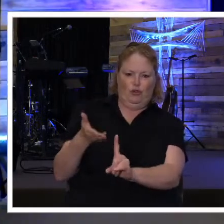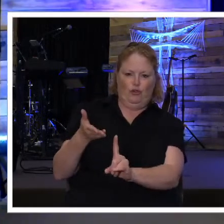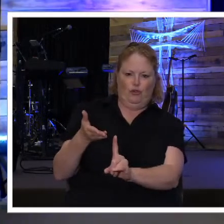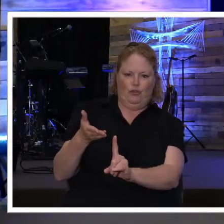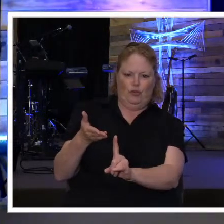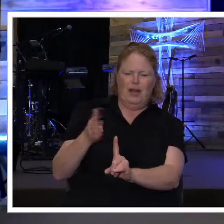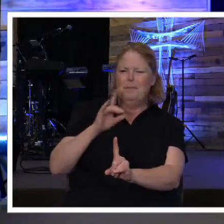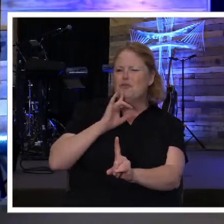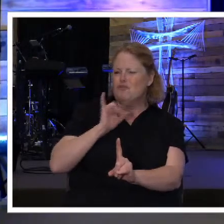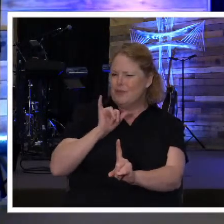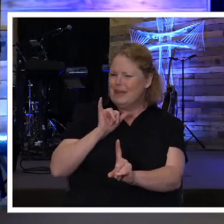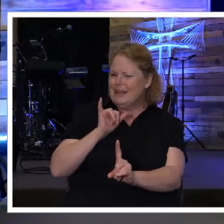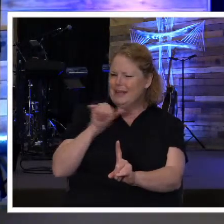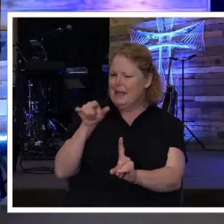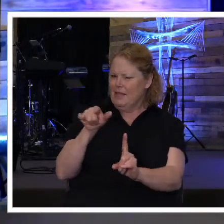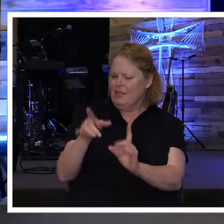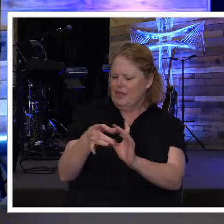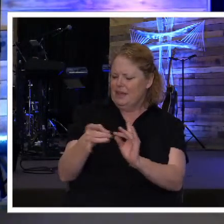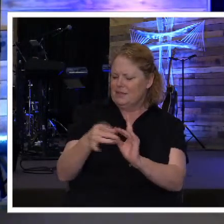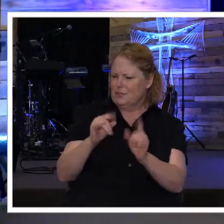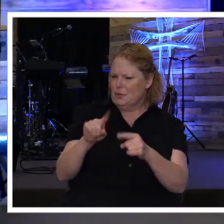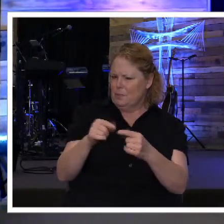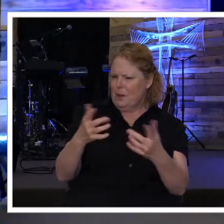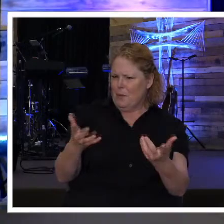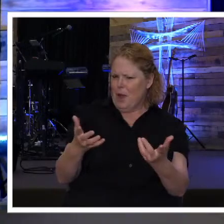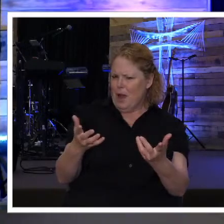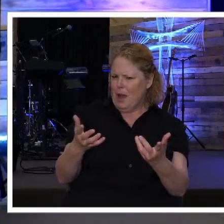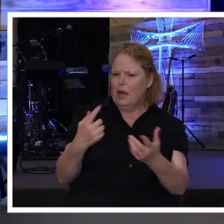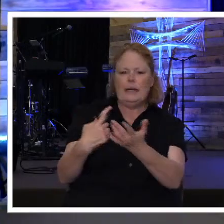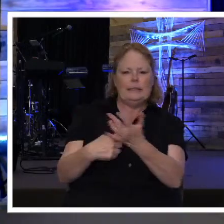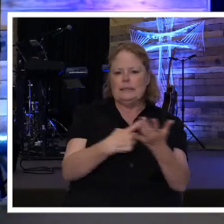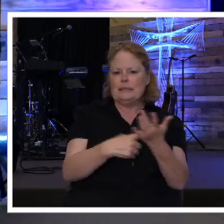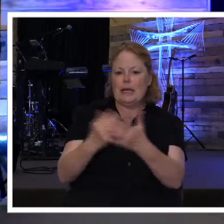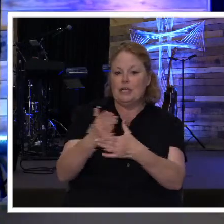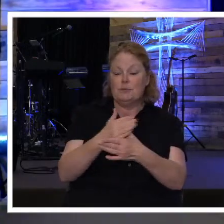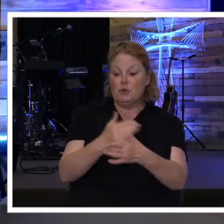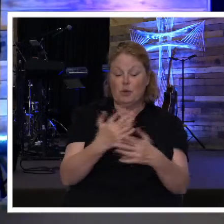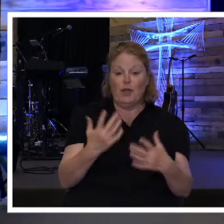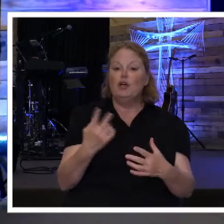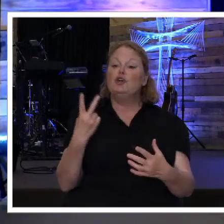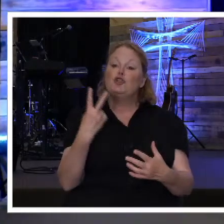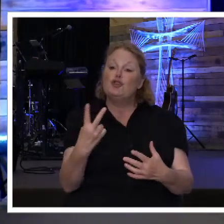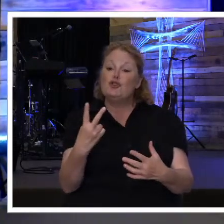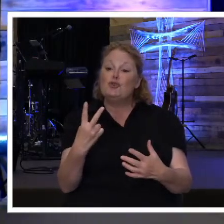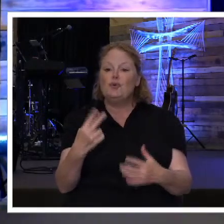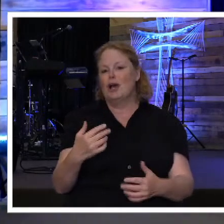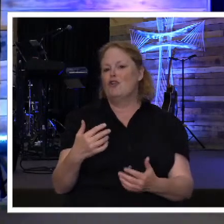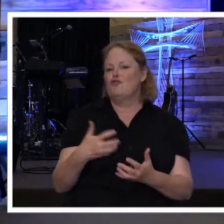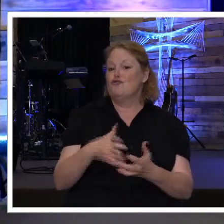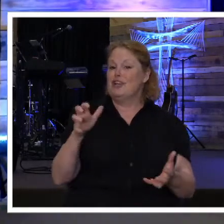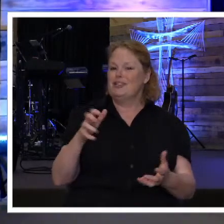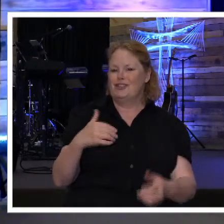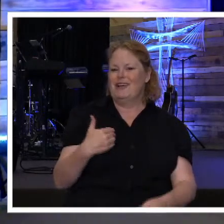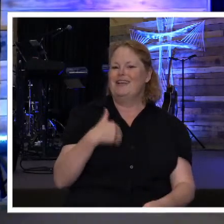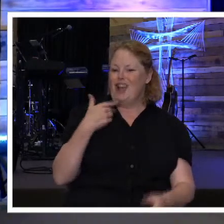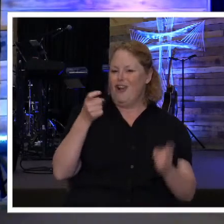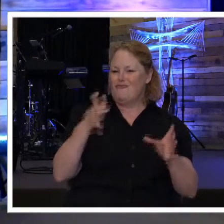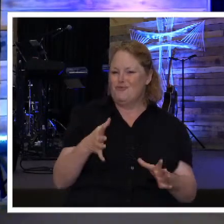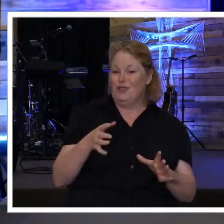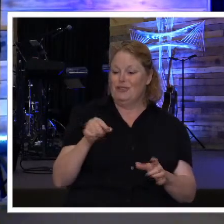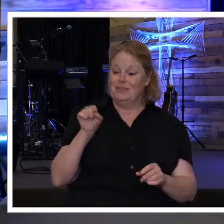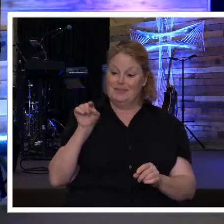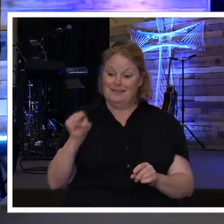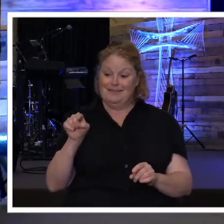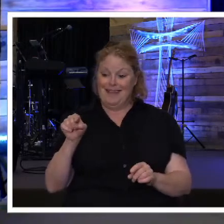would be more accurate to describe it as a conversation between two rich young rulers,